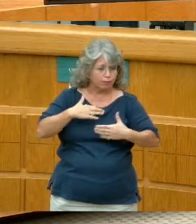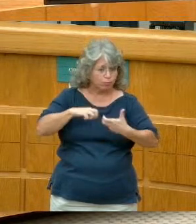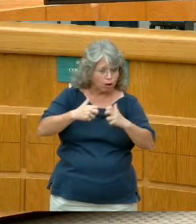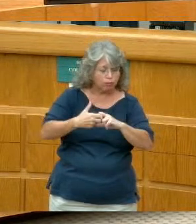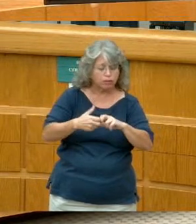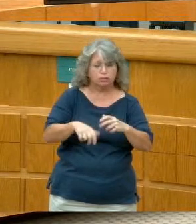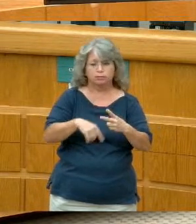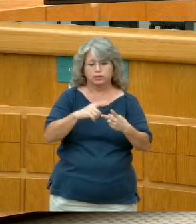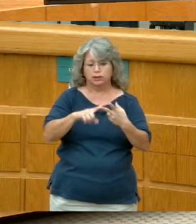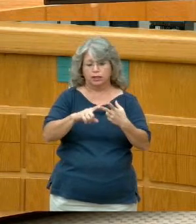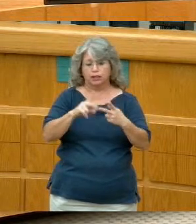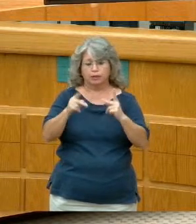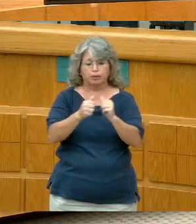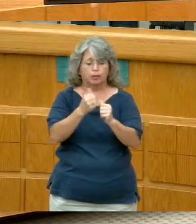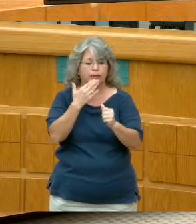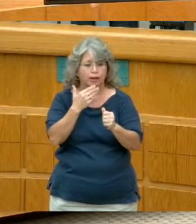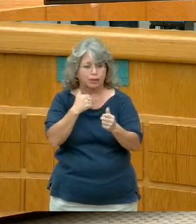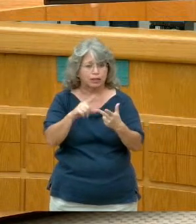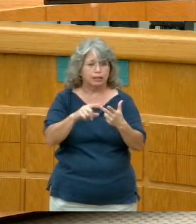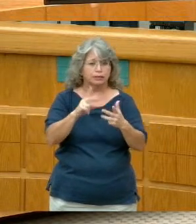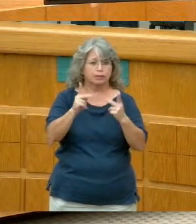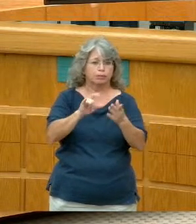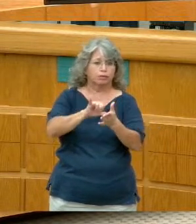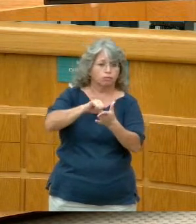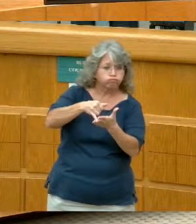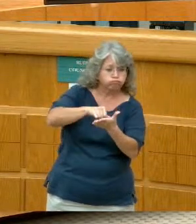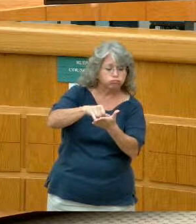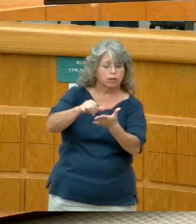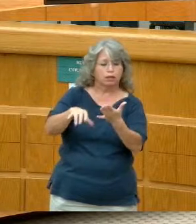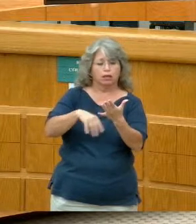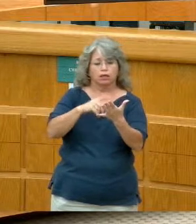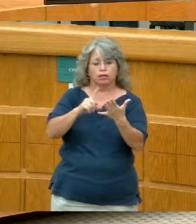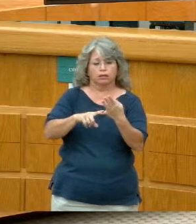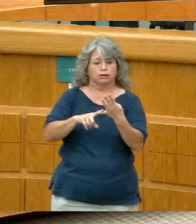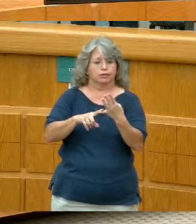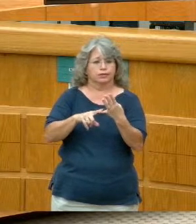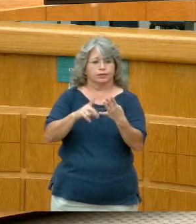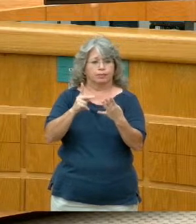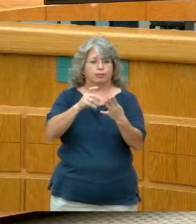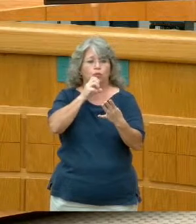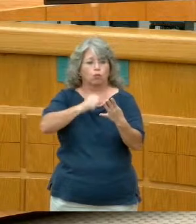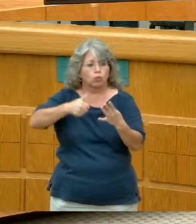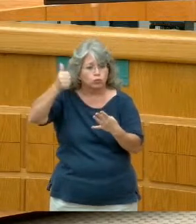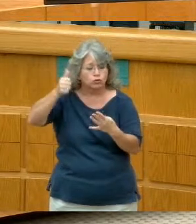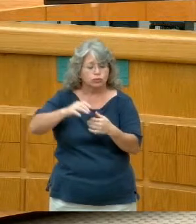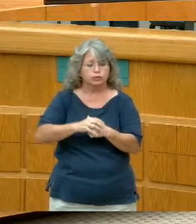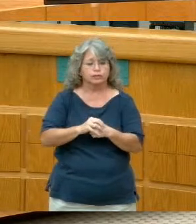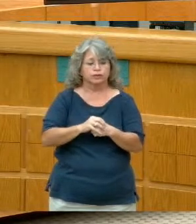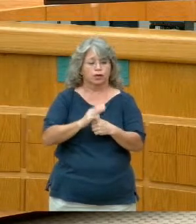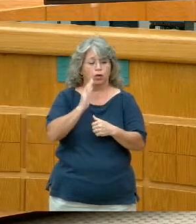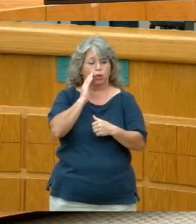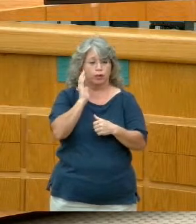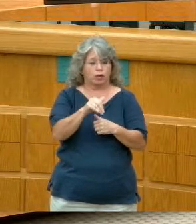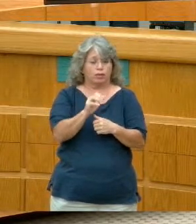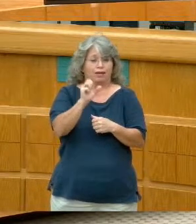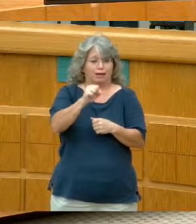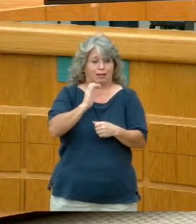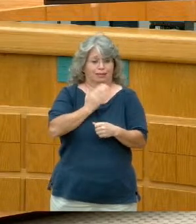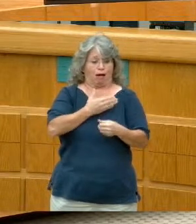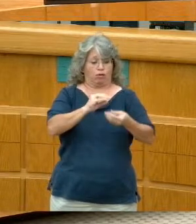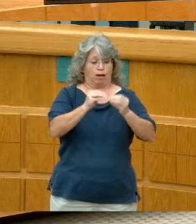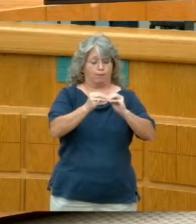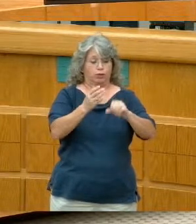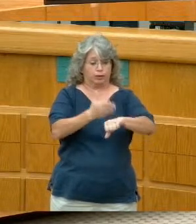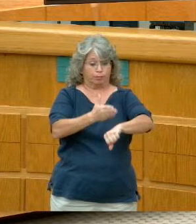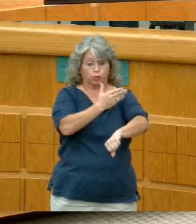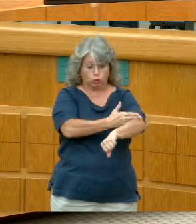greater risk, and those who are obese or have diabetes. We know that even though these numbers